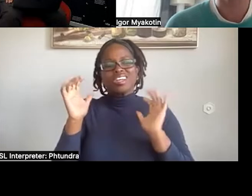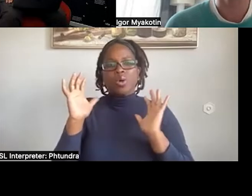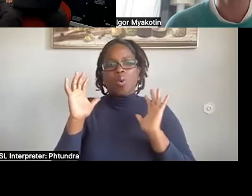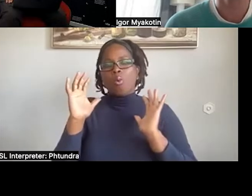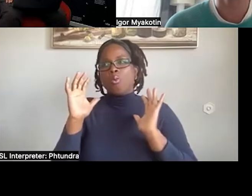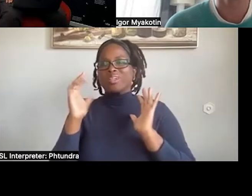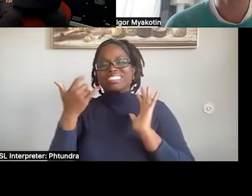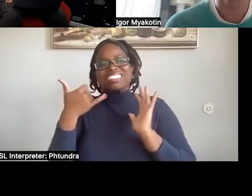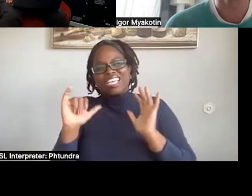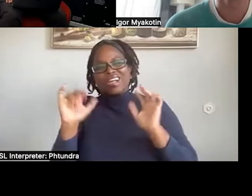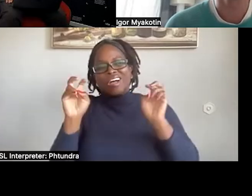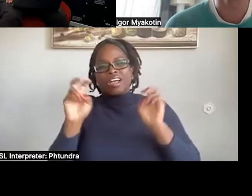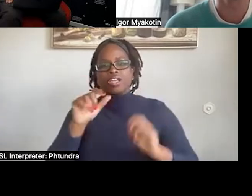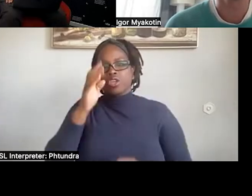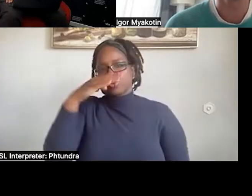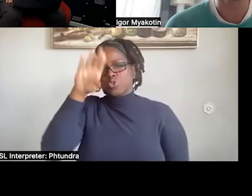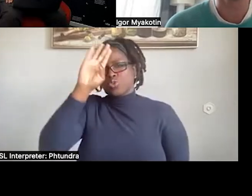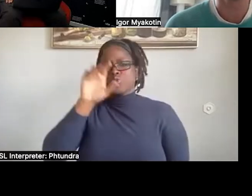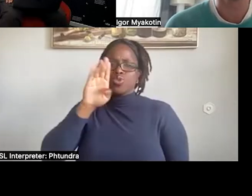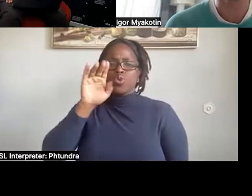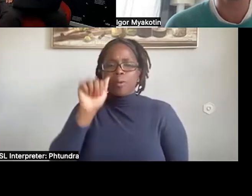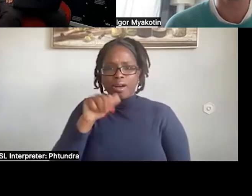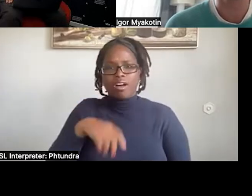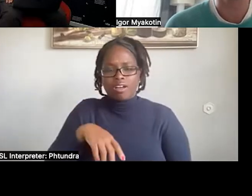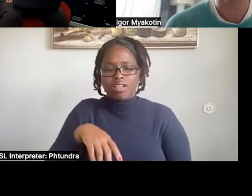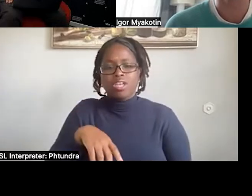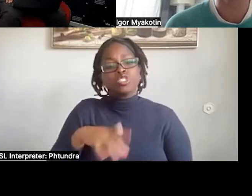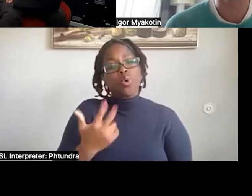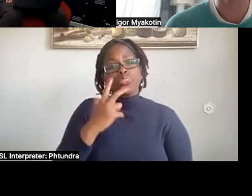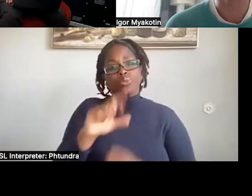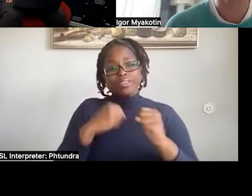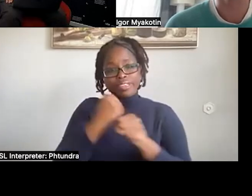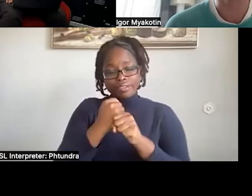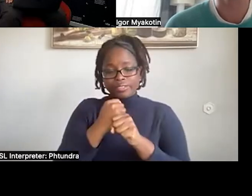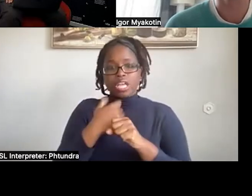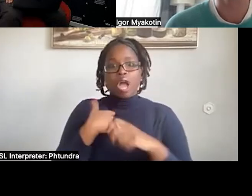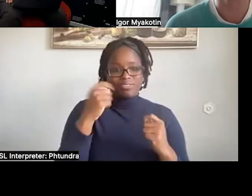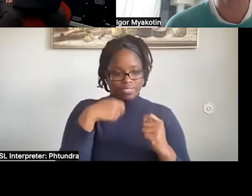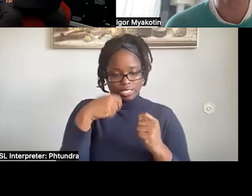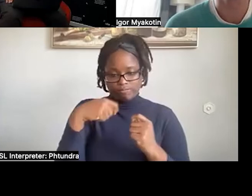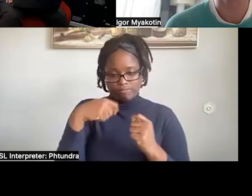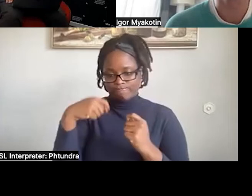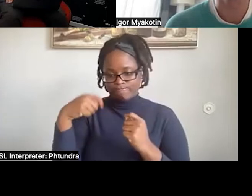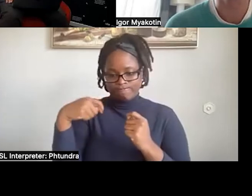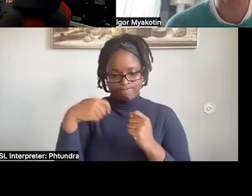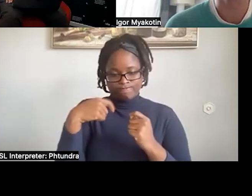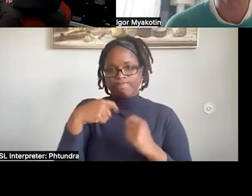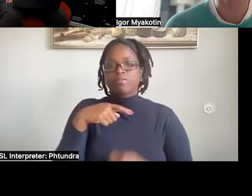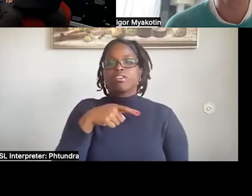talking about period of 3 years. So in 3 years, almost all the filmmakers, not just